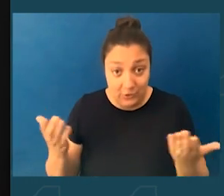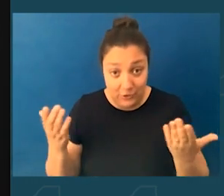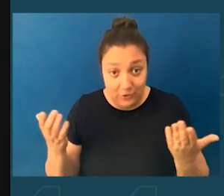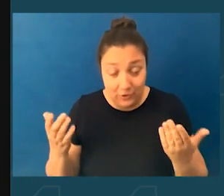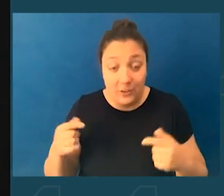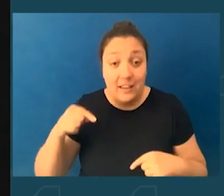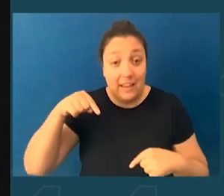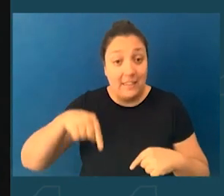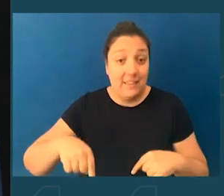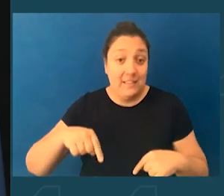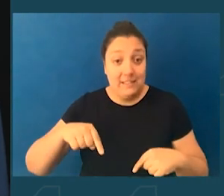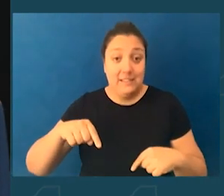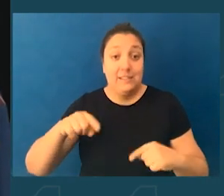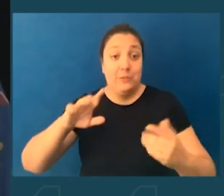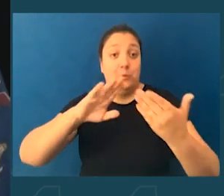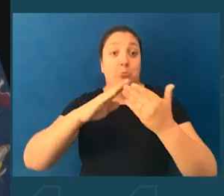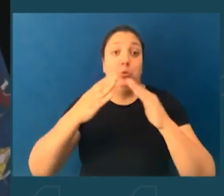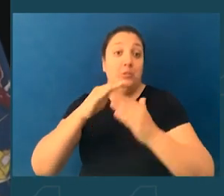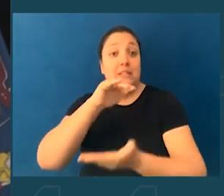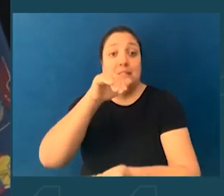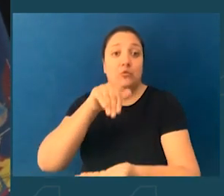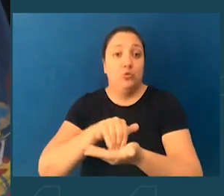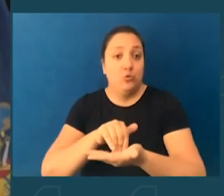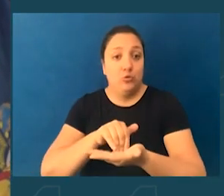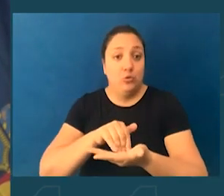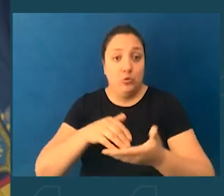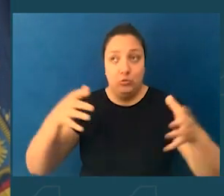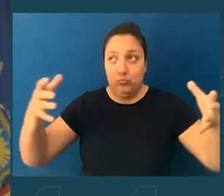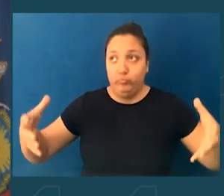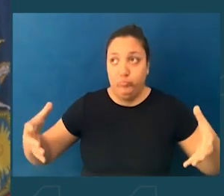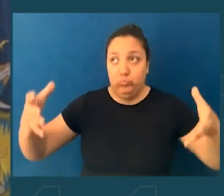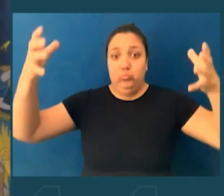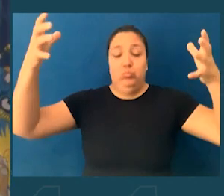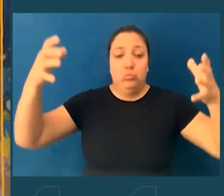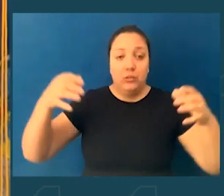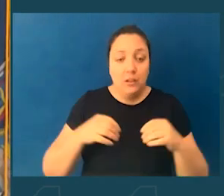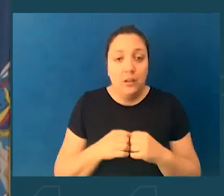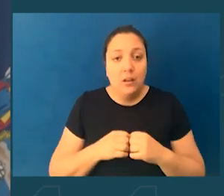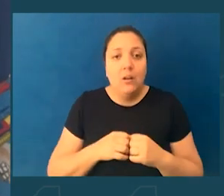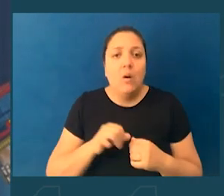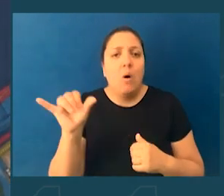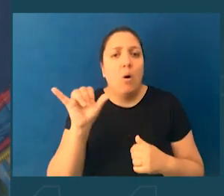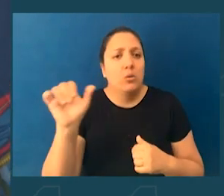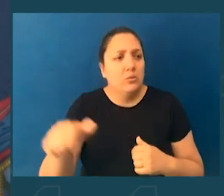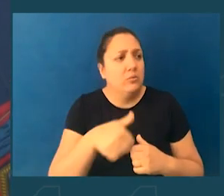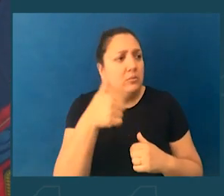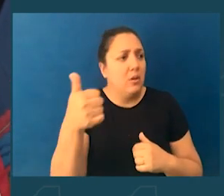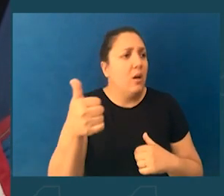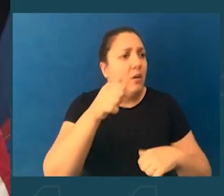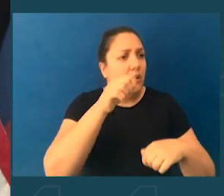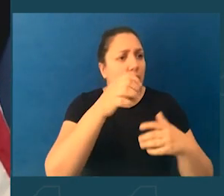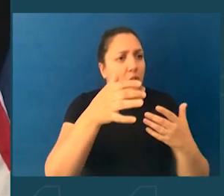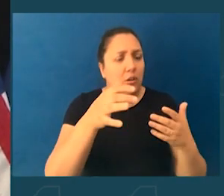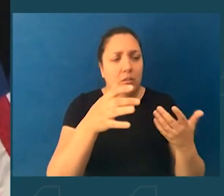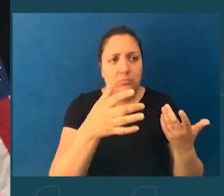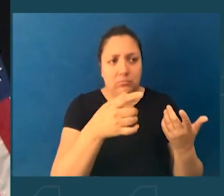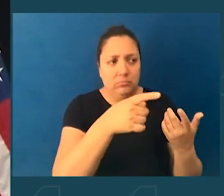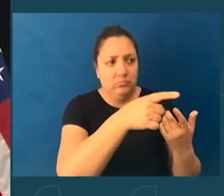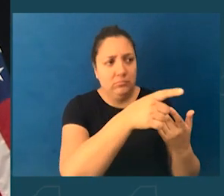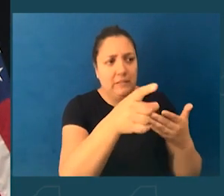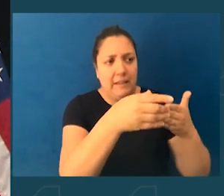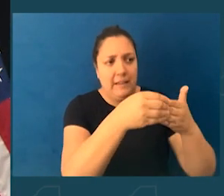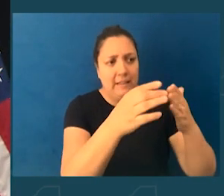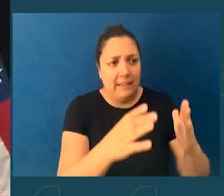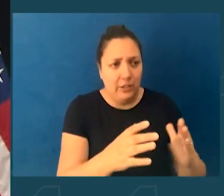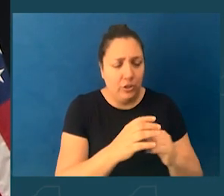Center. I would like to just recognize some of the other elected officials that are joining us. Maston District